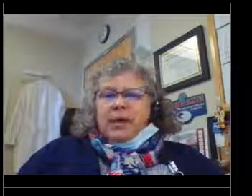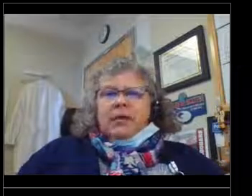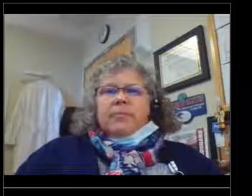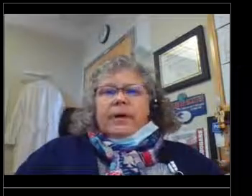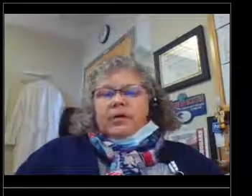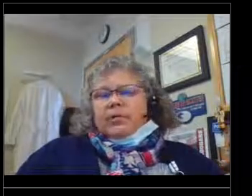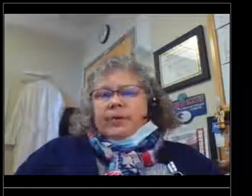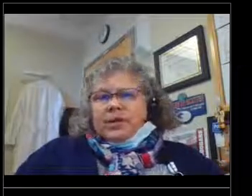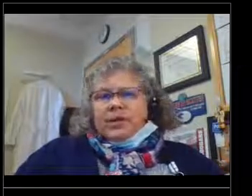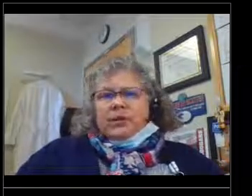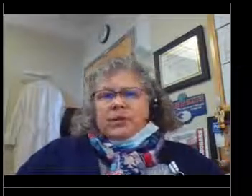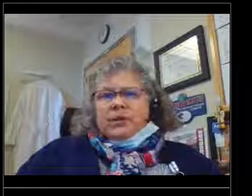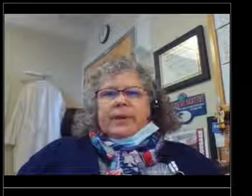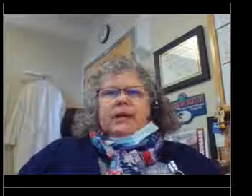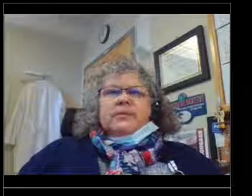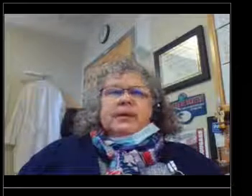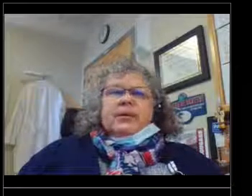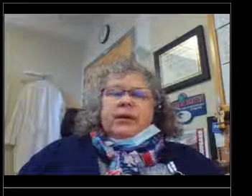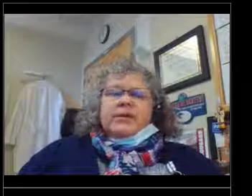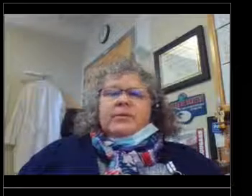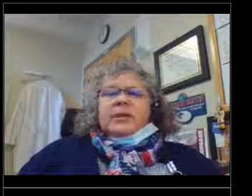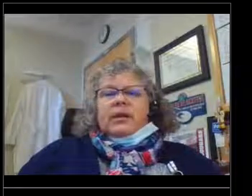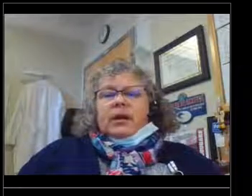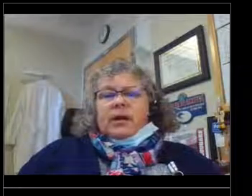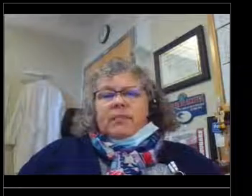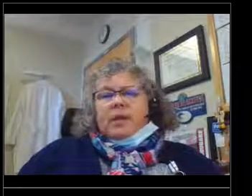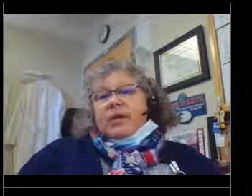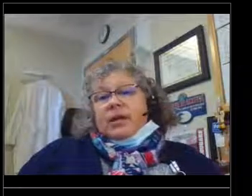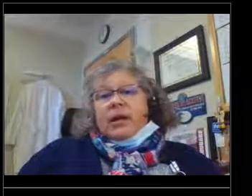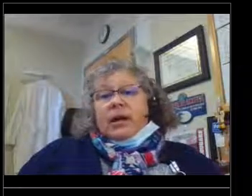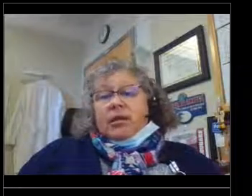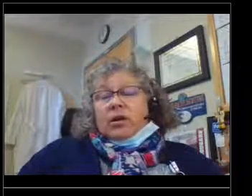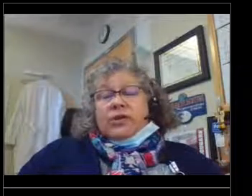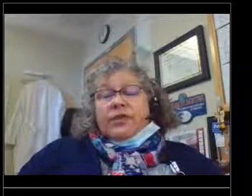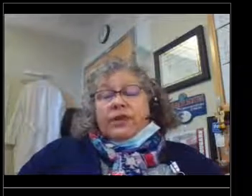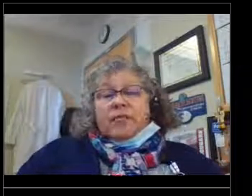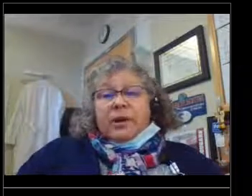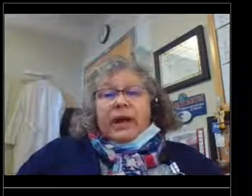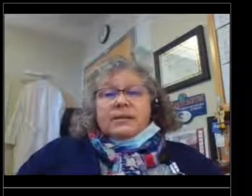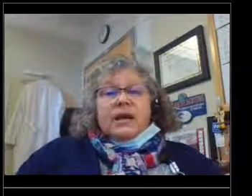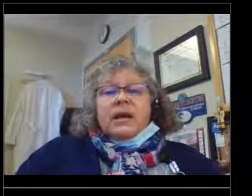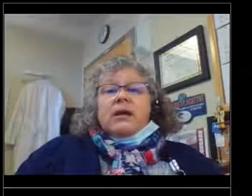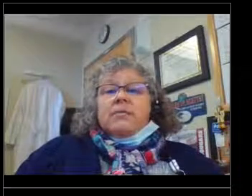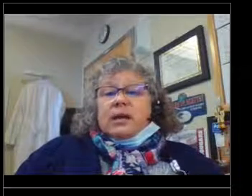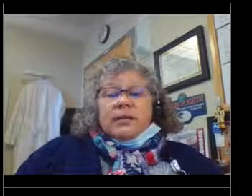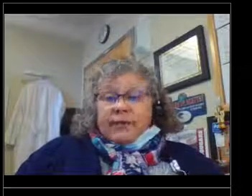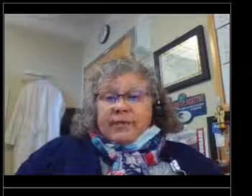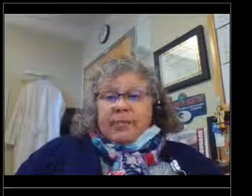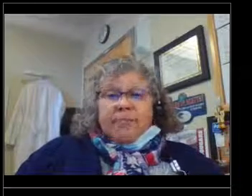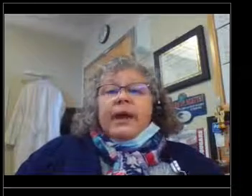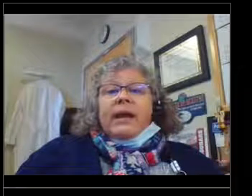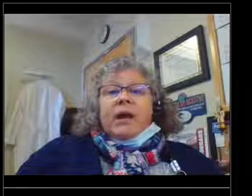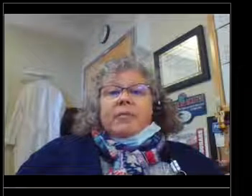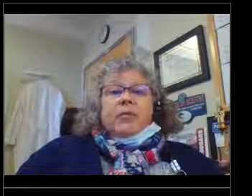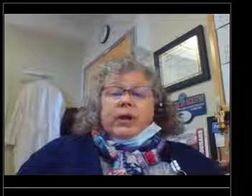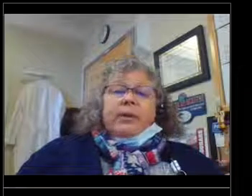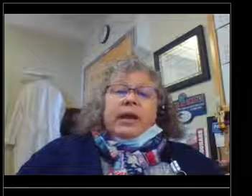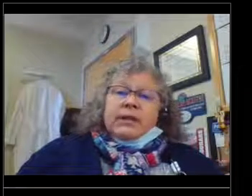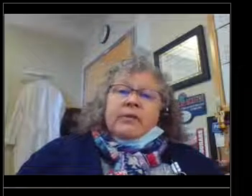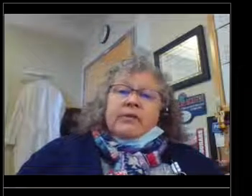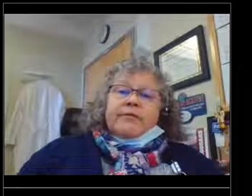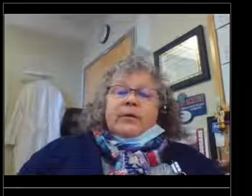areas, maybe in bigger regional medical center areas where there's maybe a large influx of PAs, a lot of them may